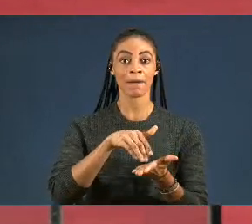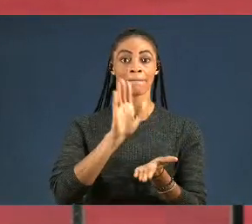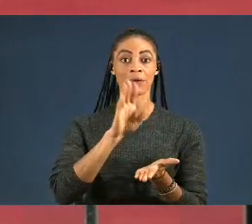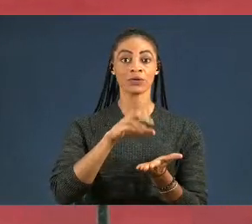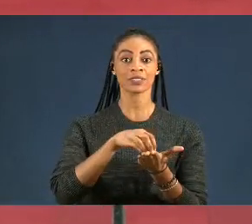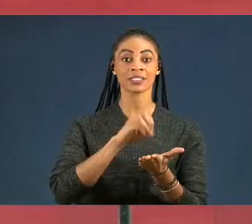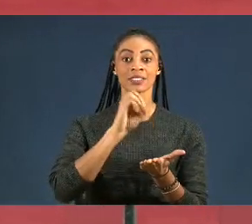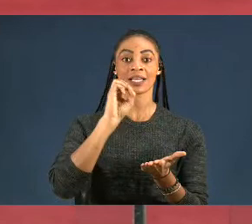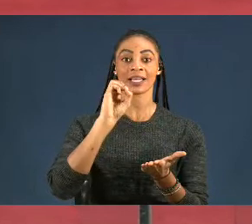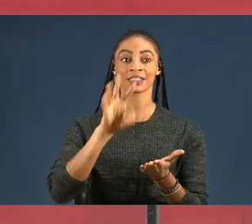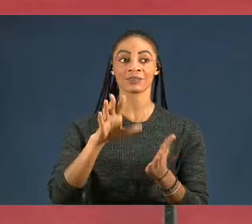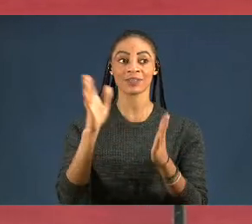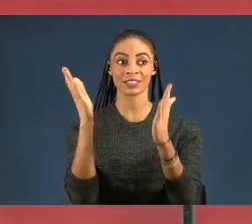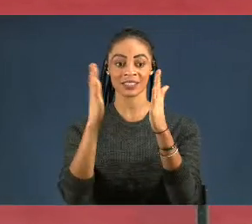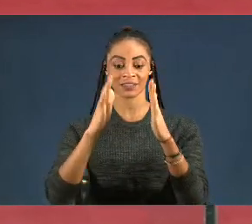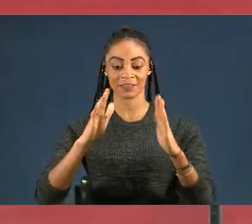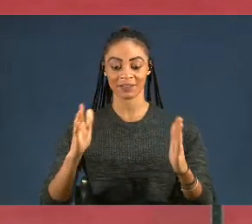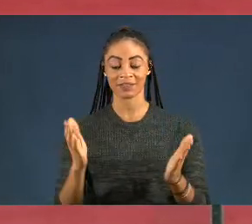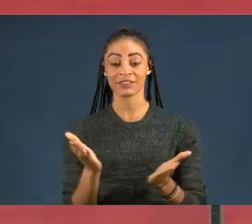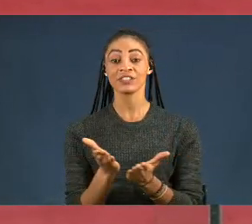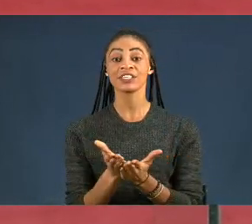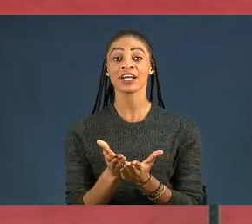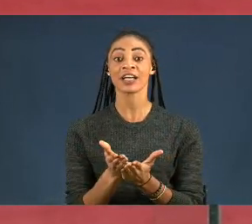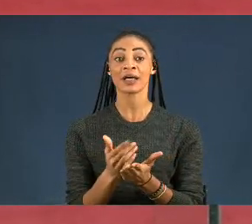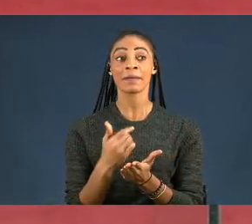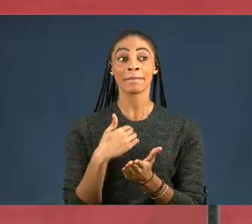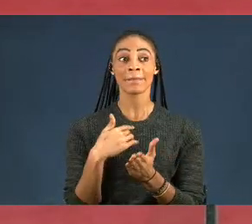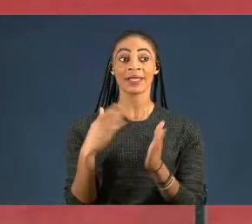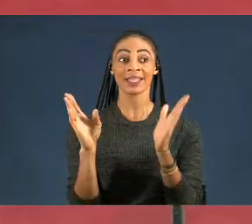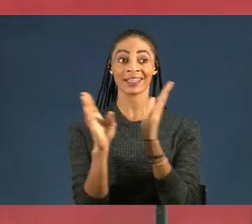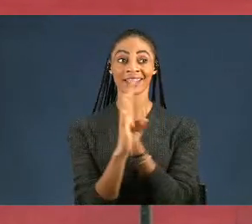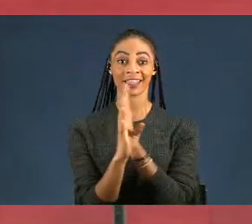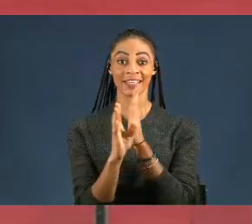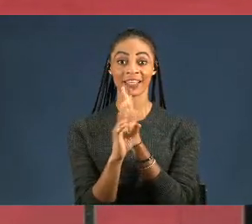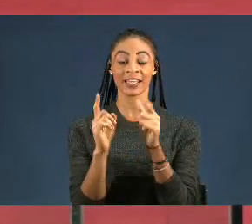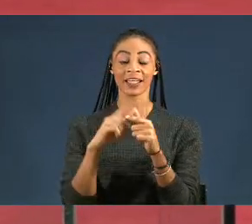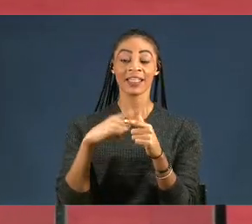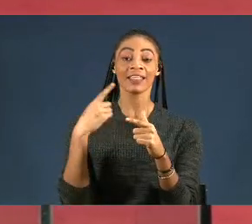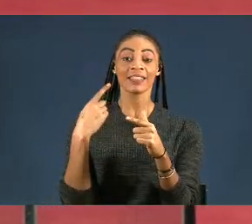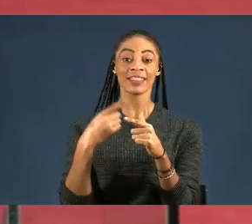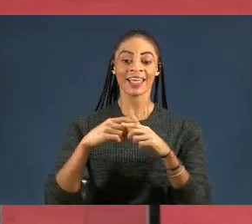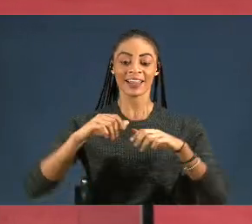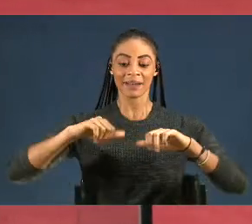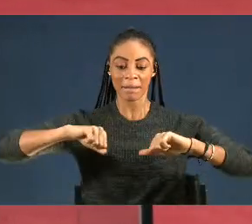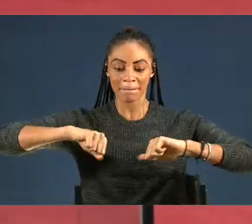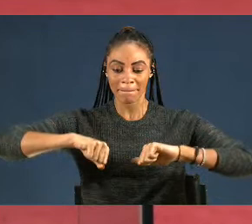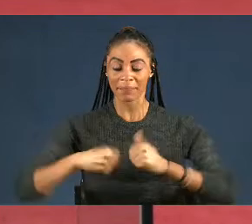people here begin to like me and change, and I'm just going to break it.